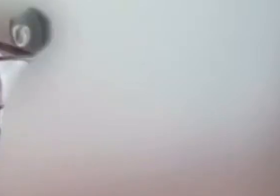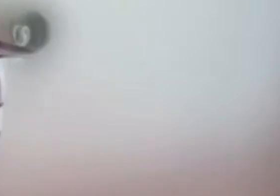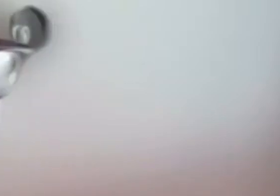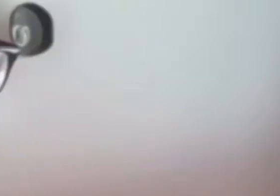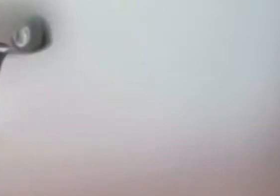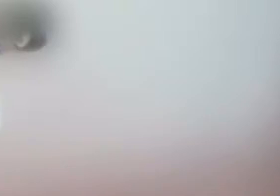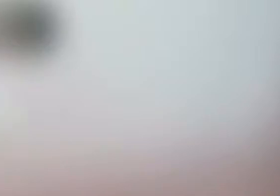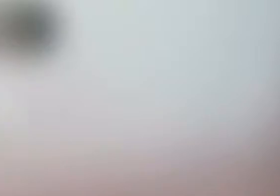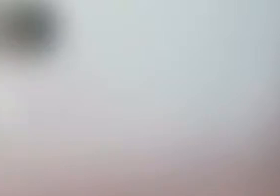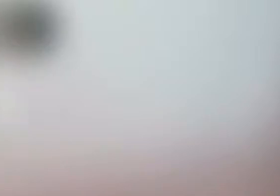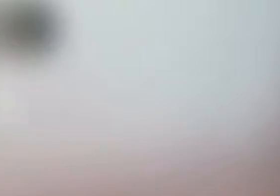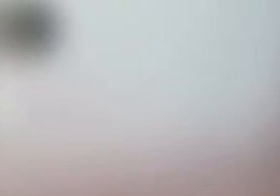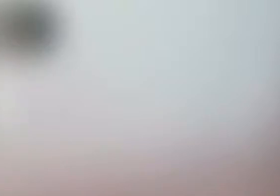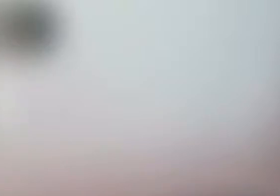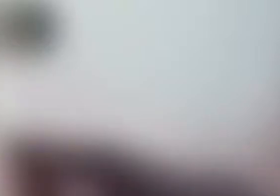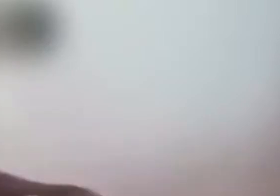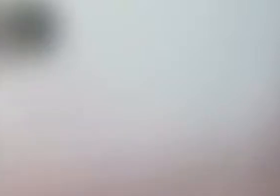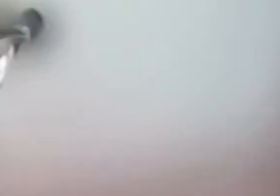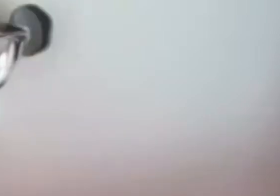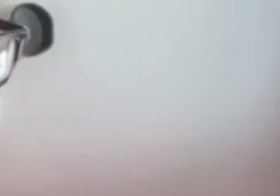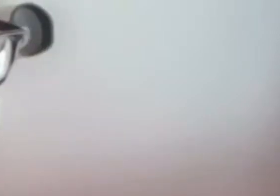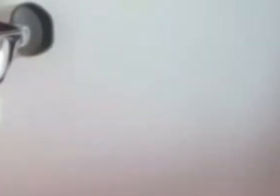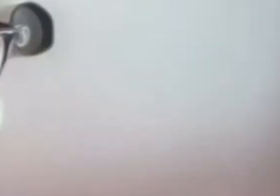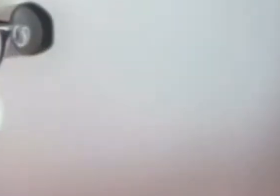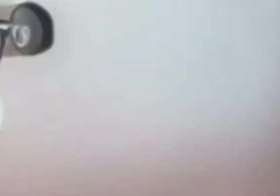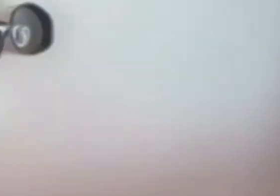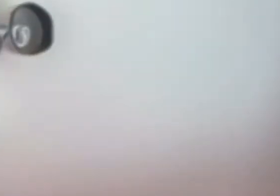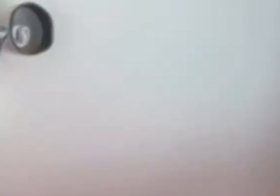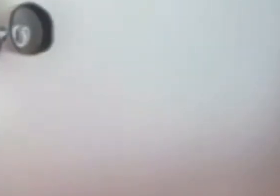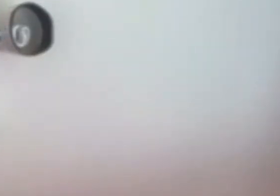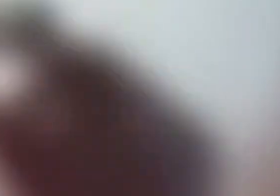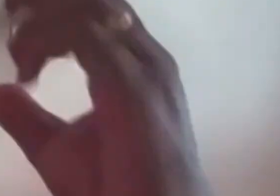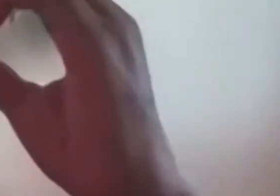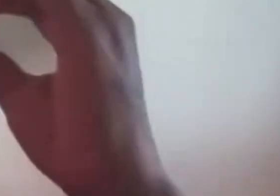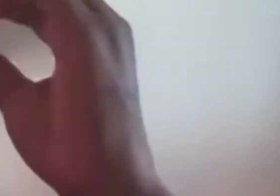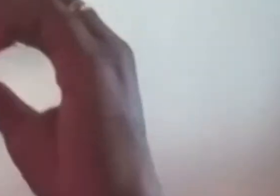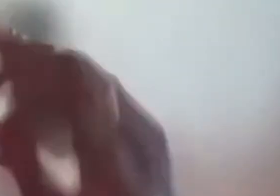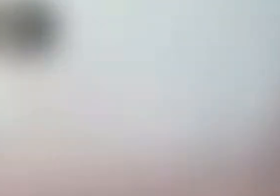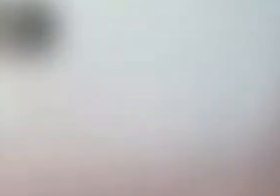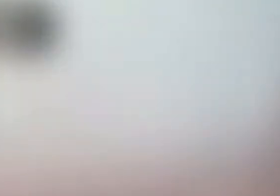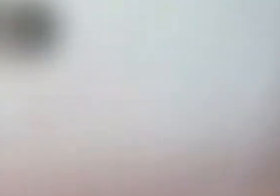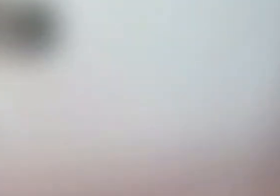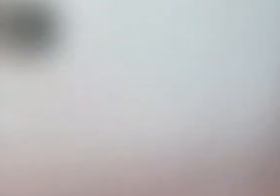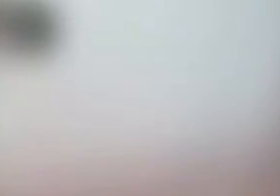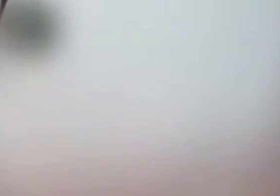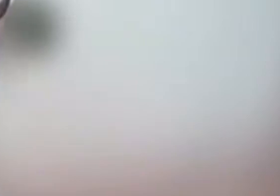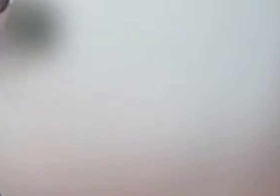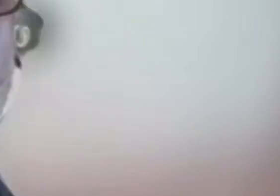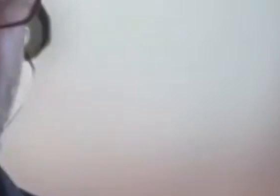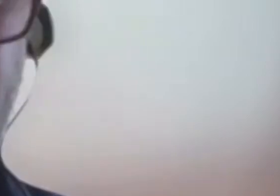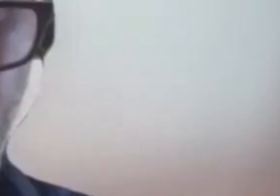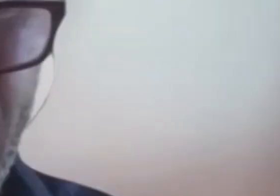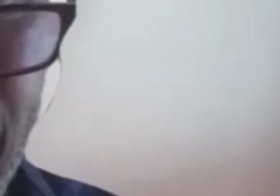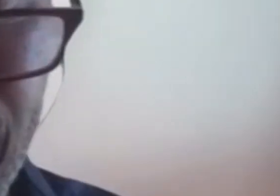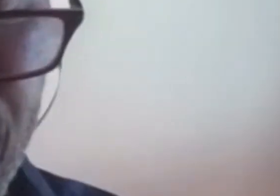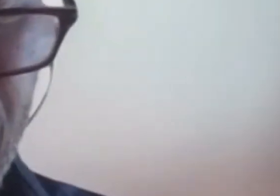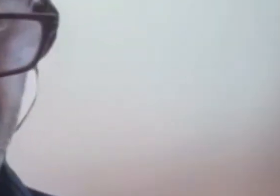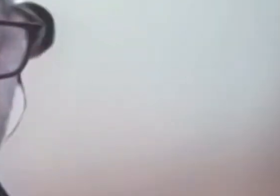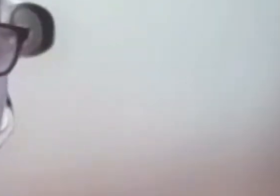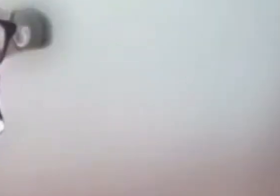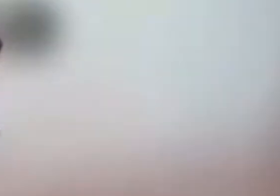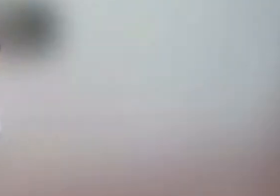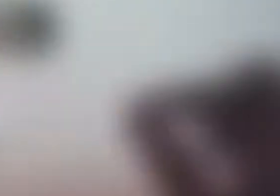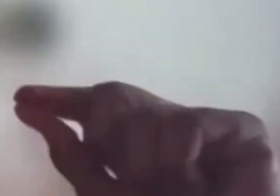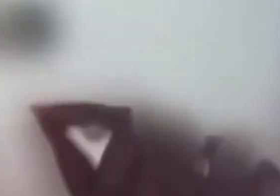test, so I did hear they confirmed that 2 tests are required. 2 tests are not required.